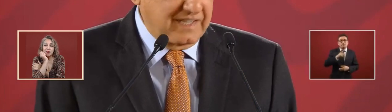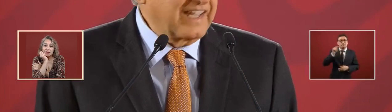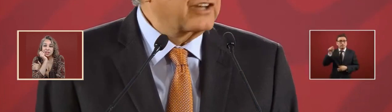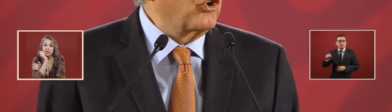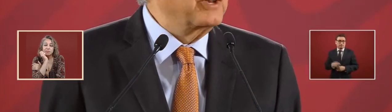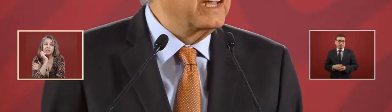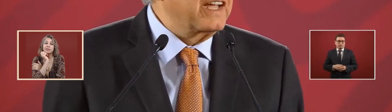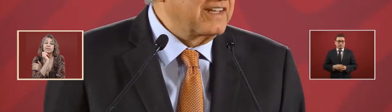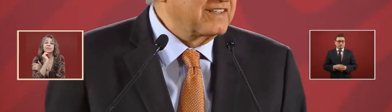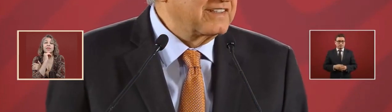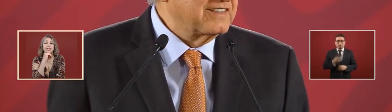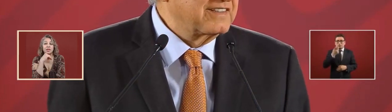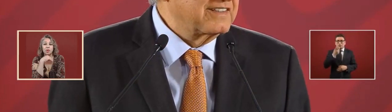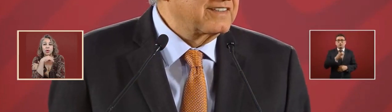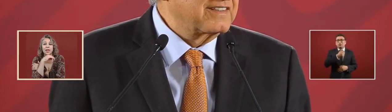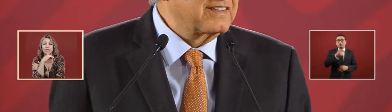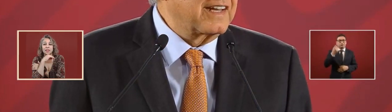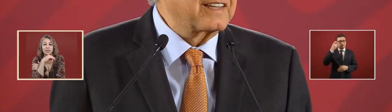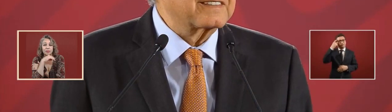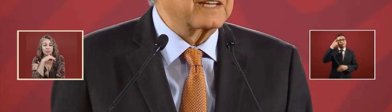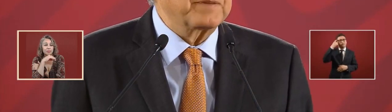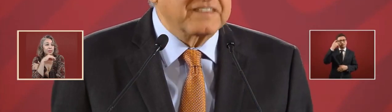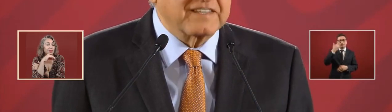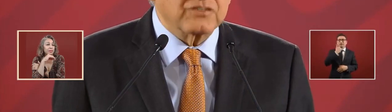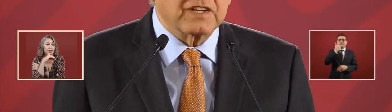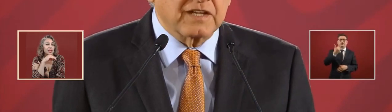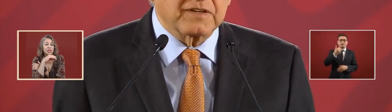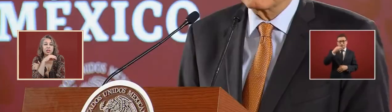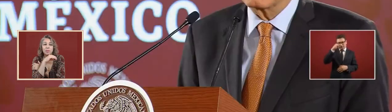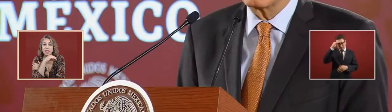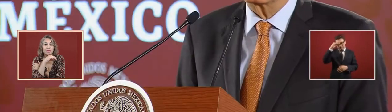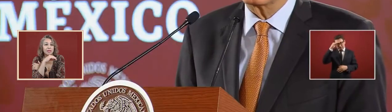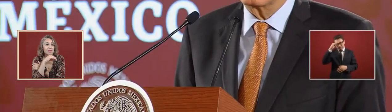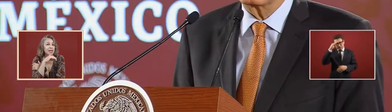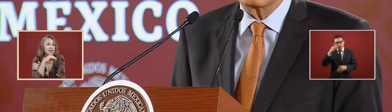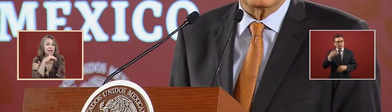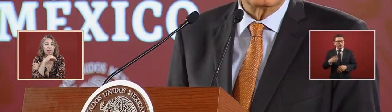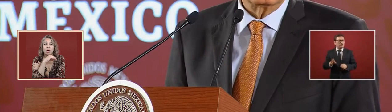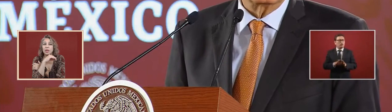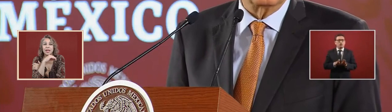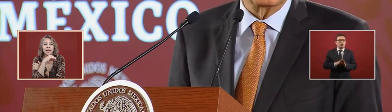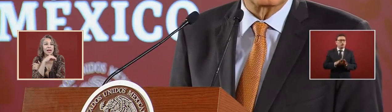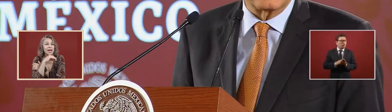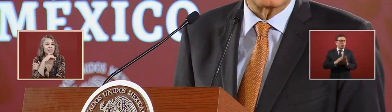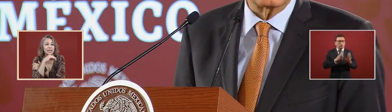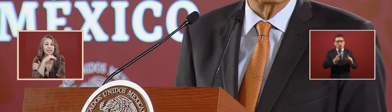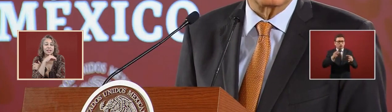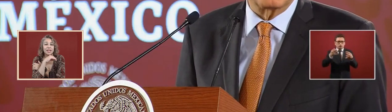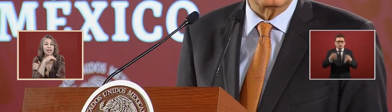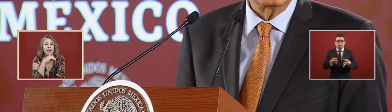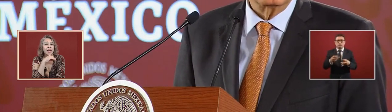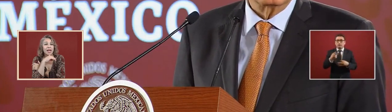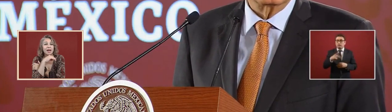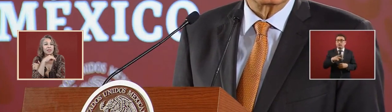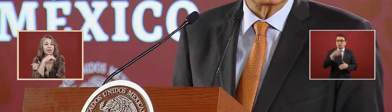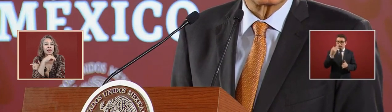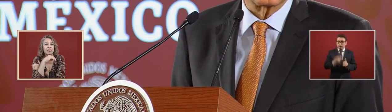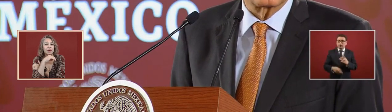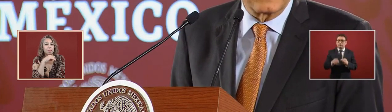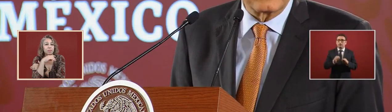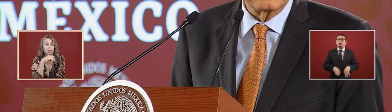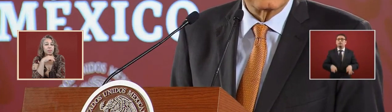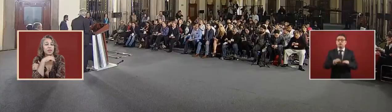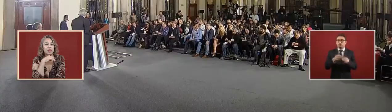it's a concept errónea, that's erroneous la de estar pensando nada más to be en la excelencia, thinking only in no excellence en el papel and not think